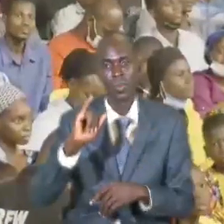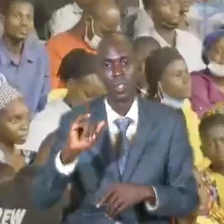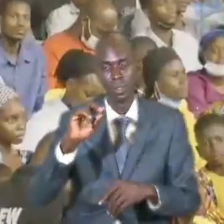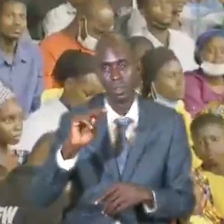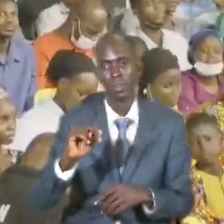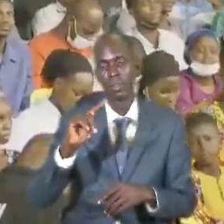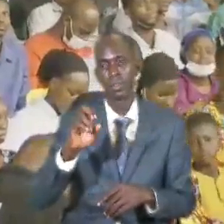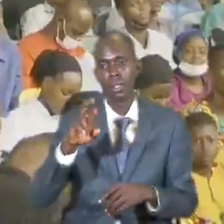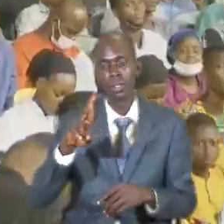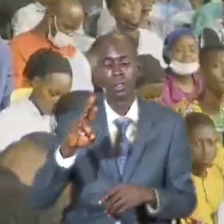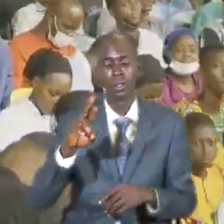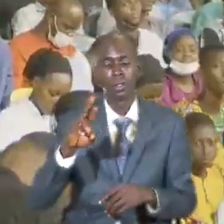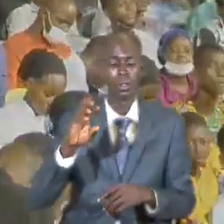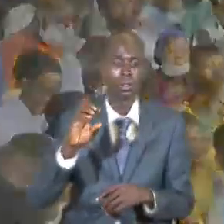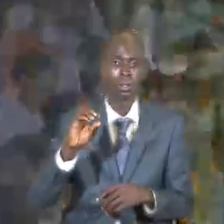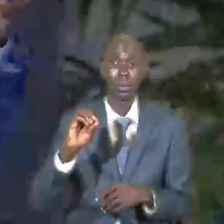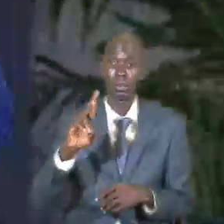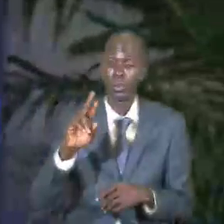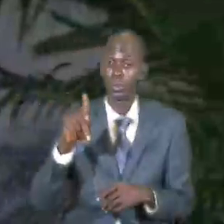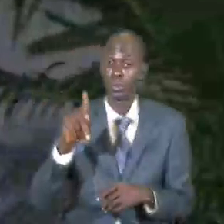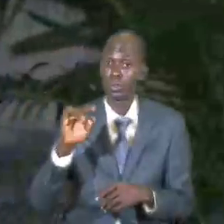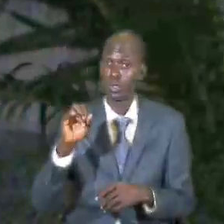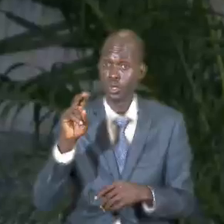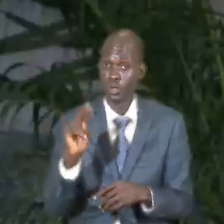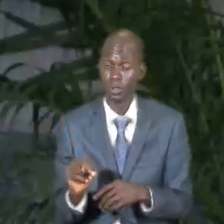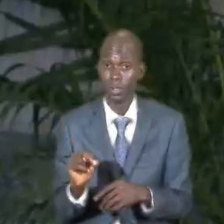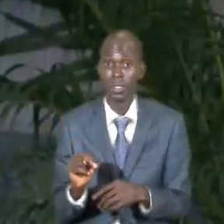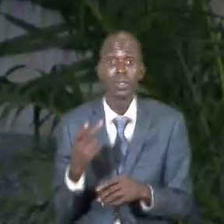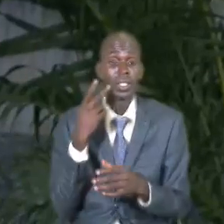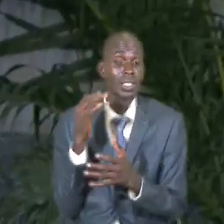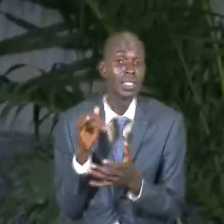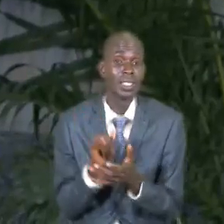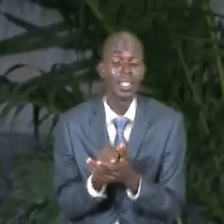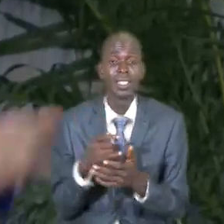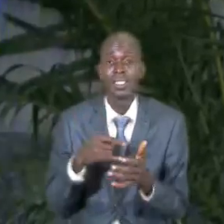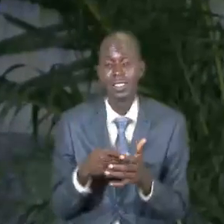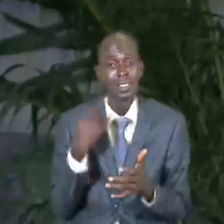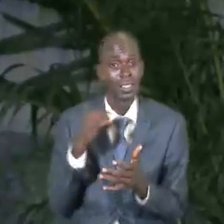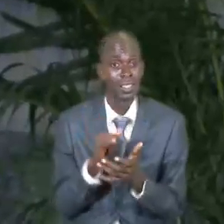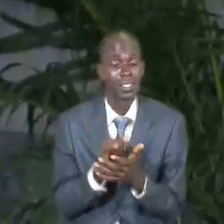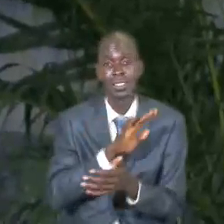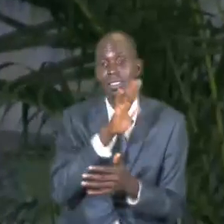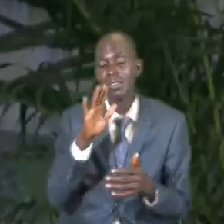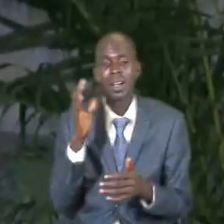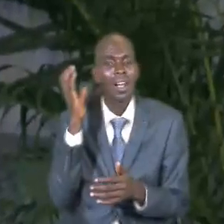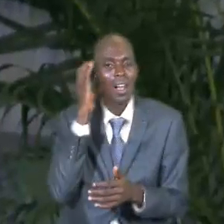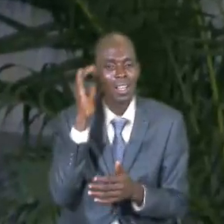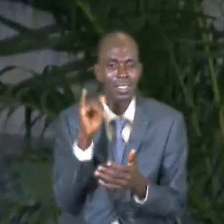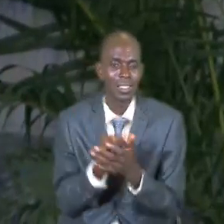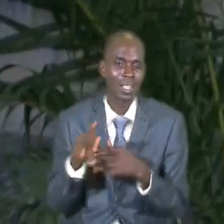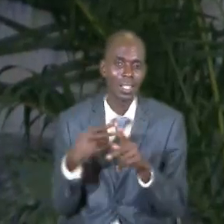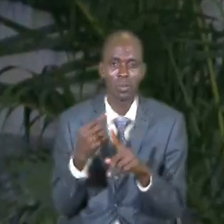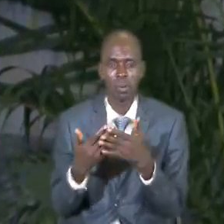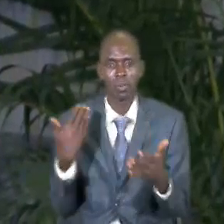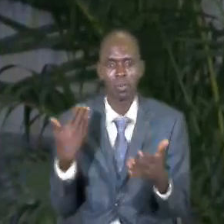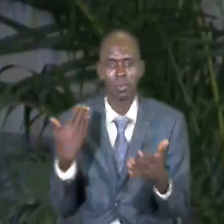unto him, rise. He had never heard that before in his life. Take up thy bed. He never heard